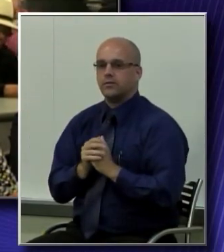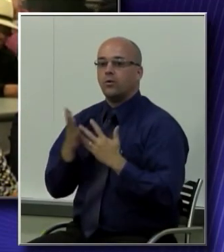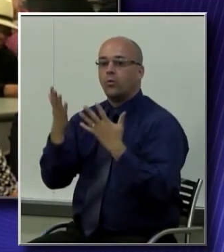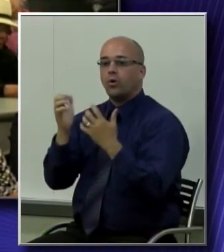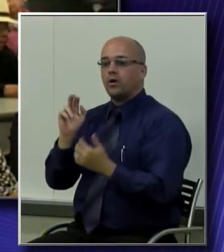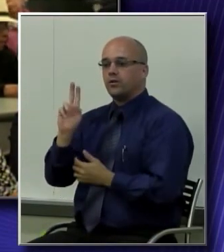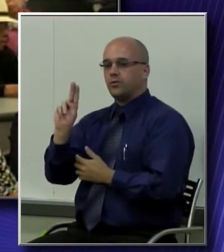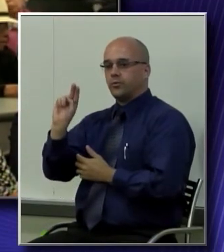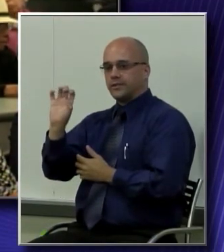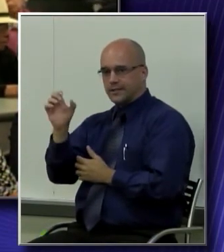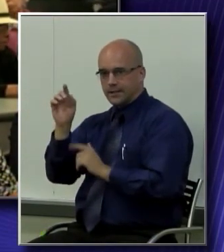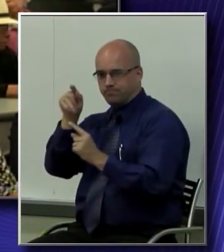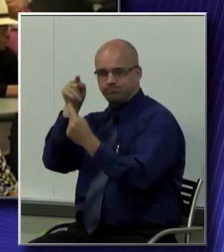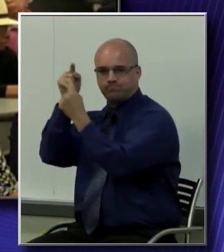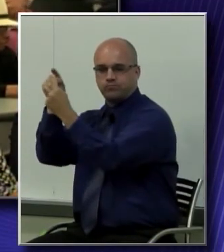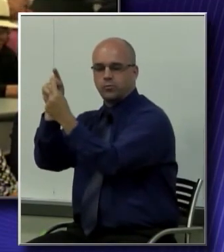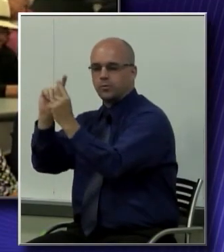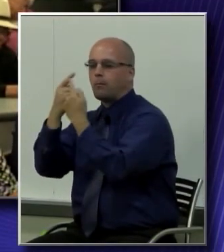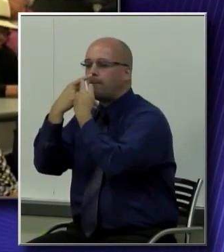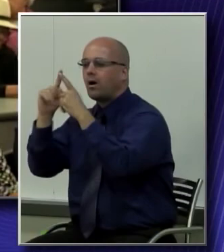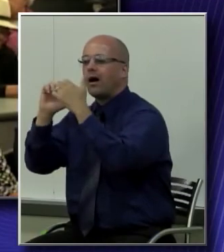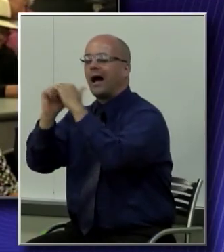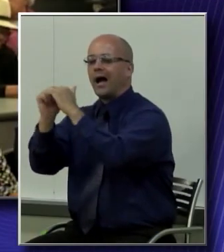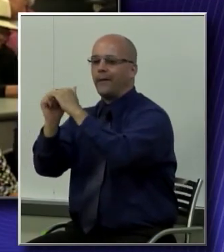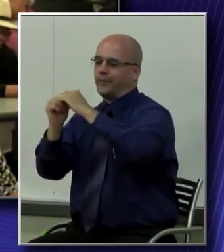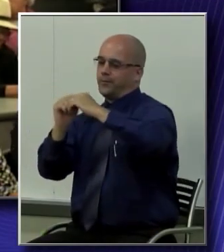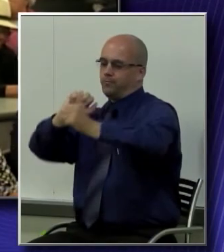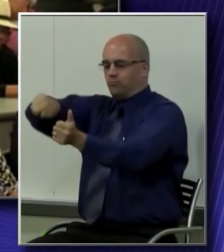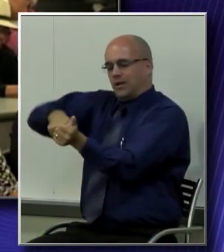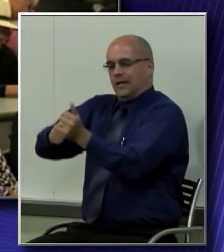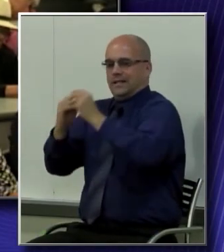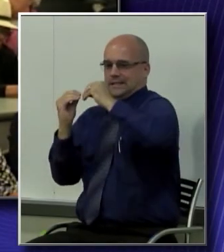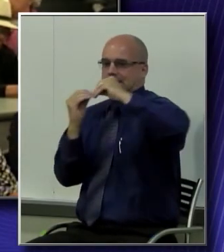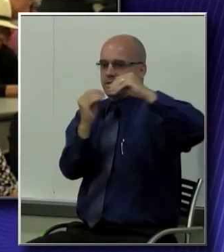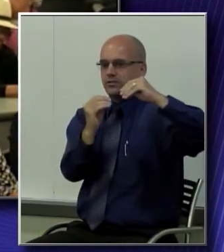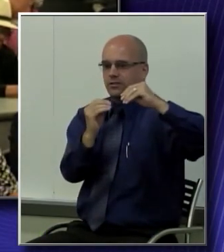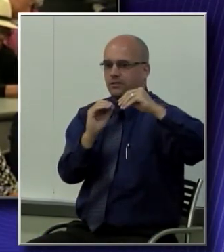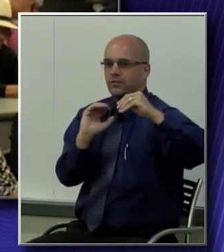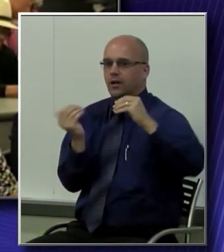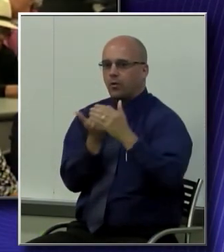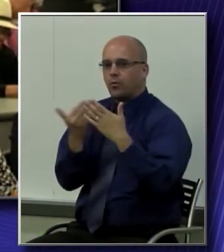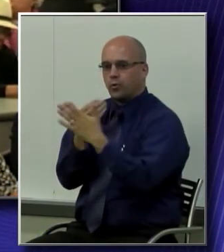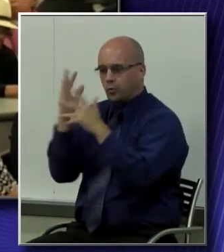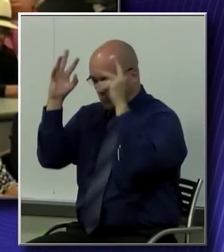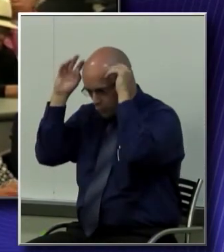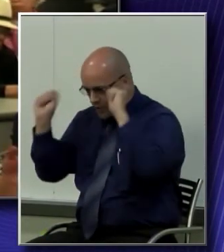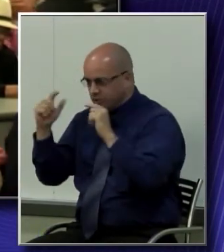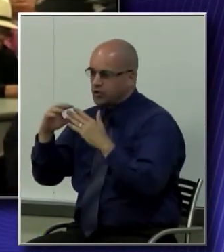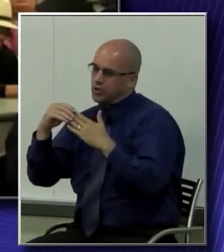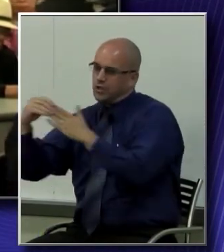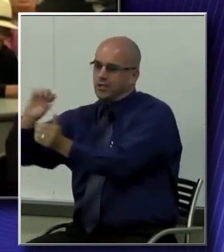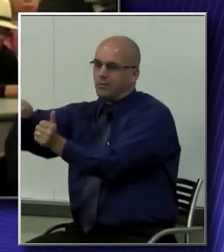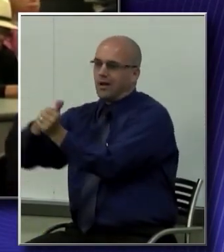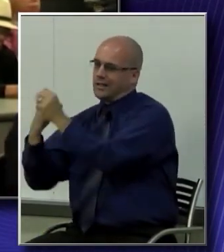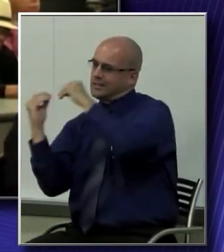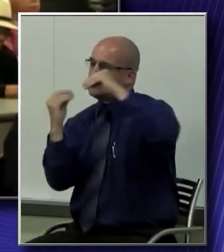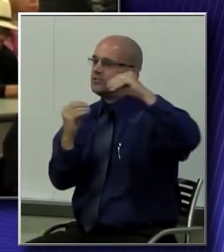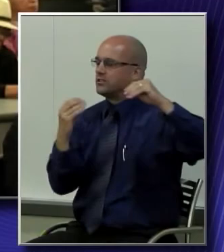through instruction. Our next president should lead in pursuit of that mission. Thank you. Thank